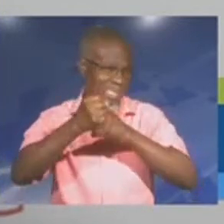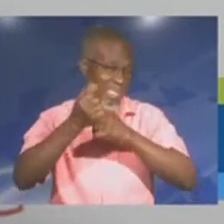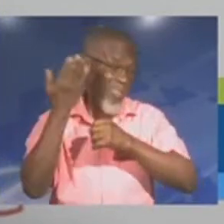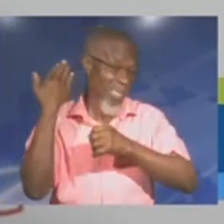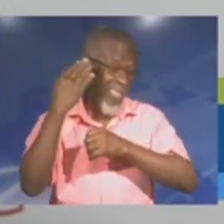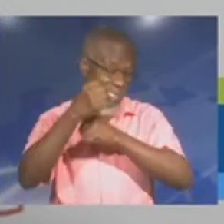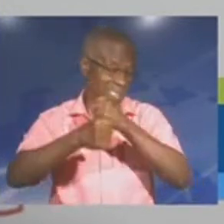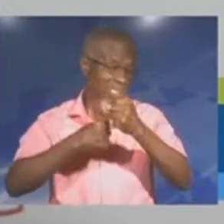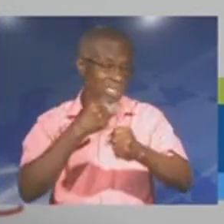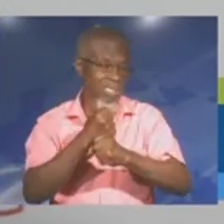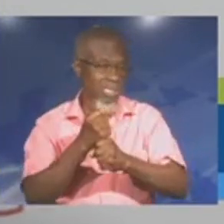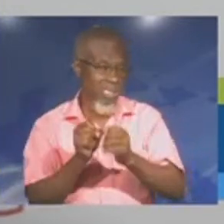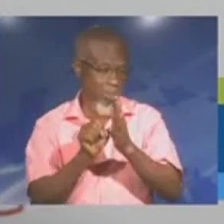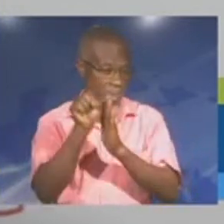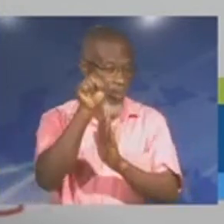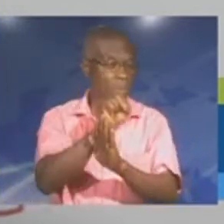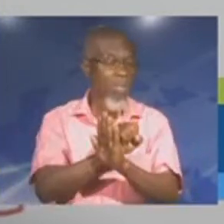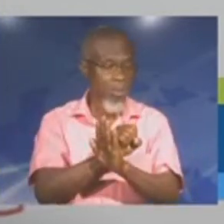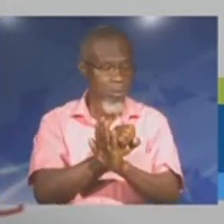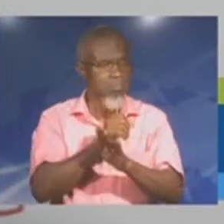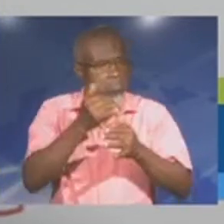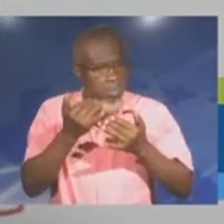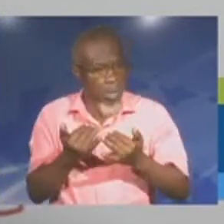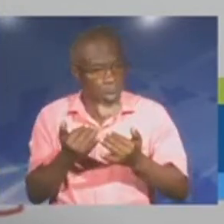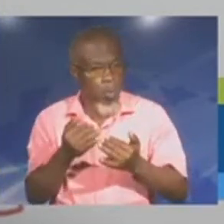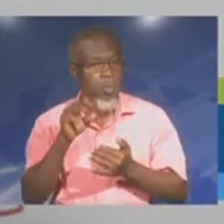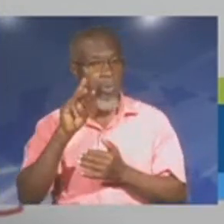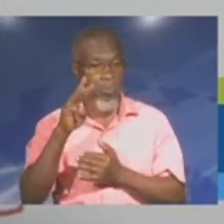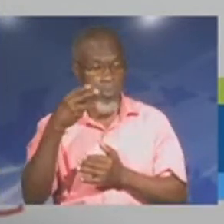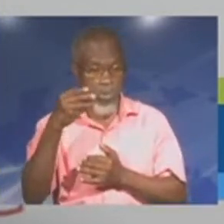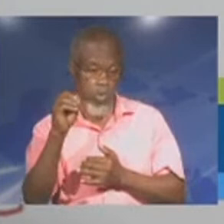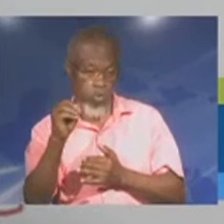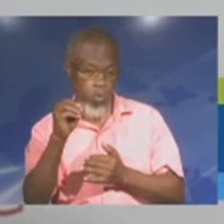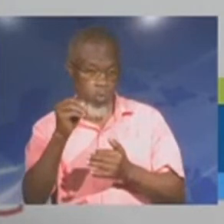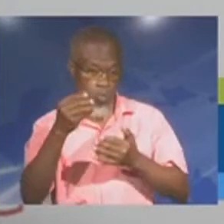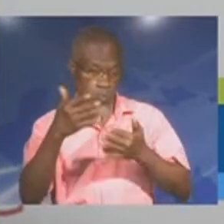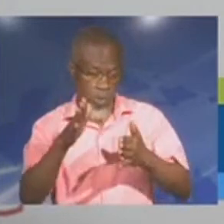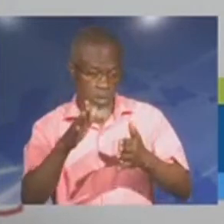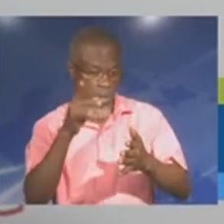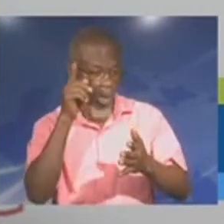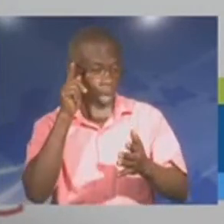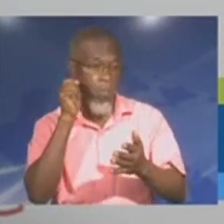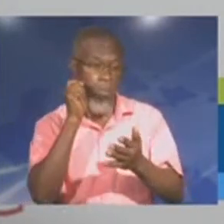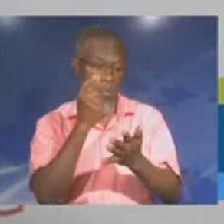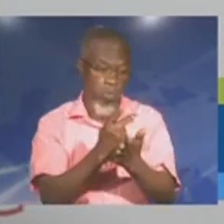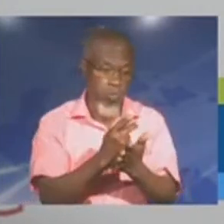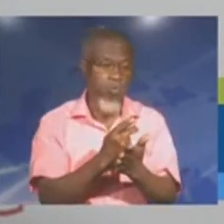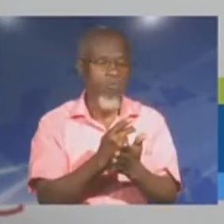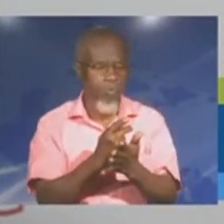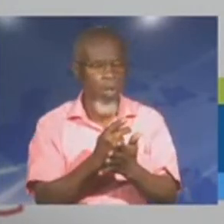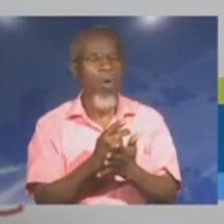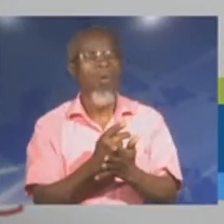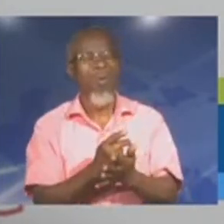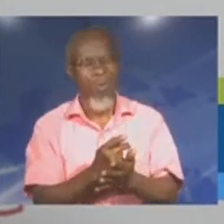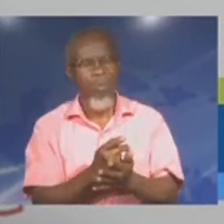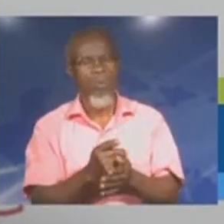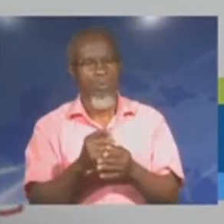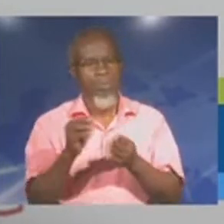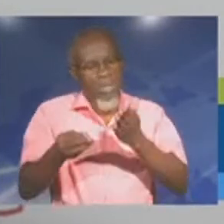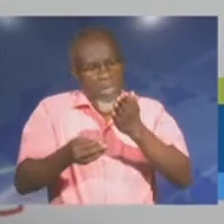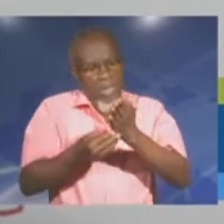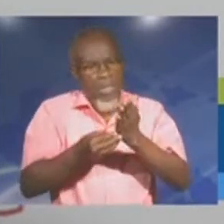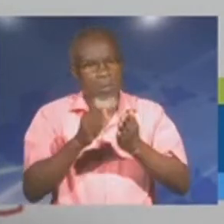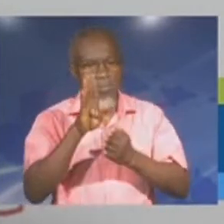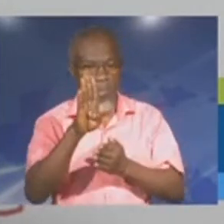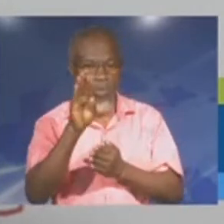there. WHO has now signed off on the administration of boosters, Pfizer boosters